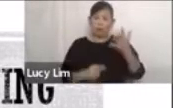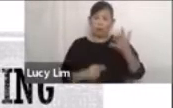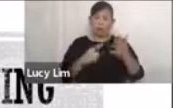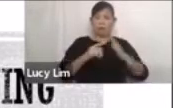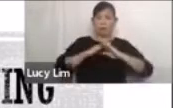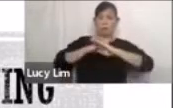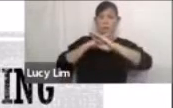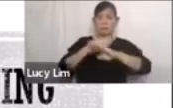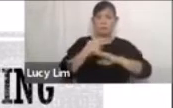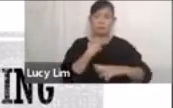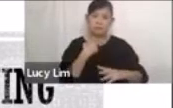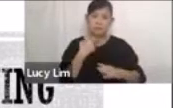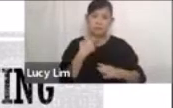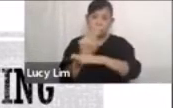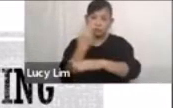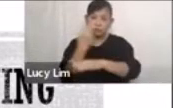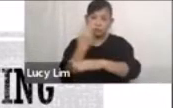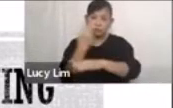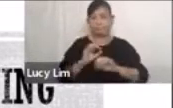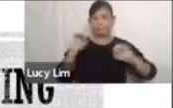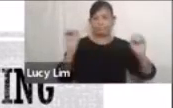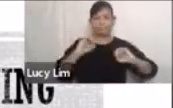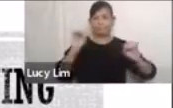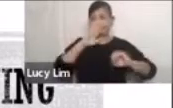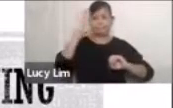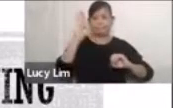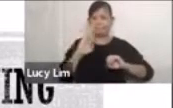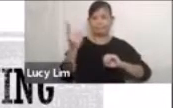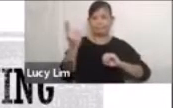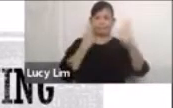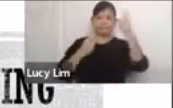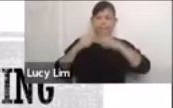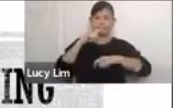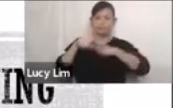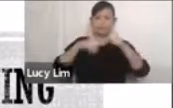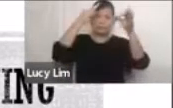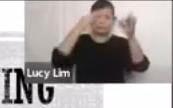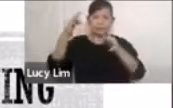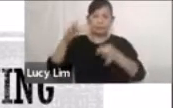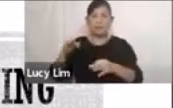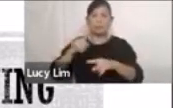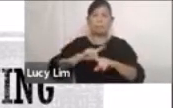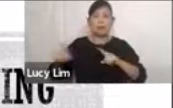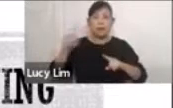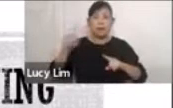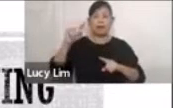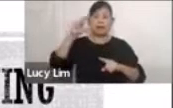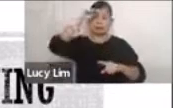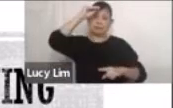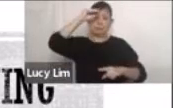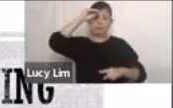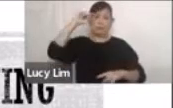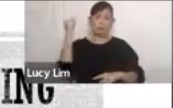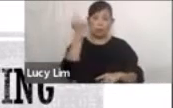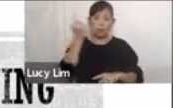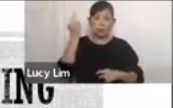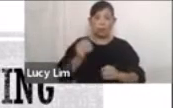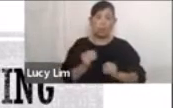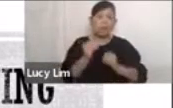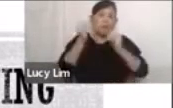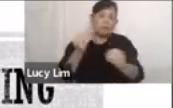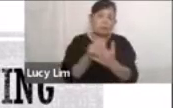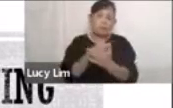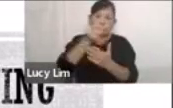no question of decision, but the male usually offered to buy after pills the next day and we have to